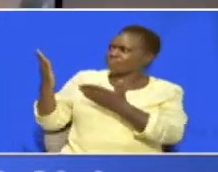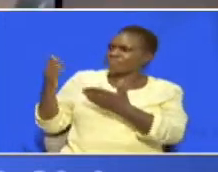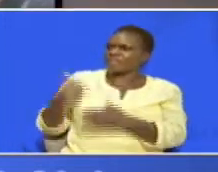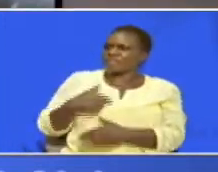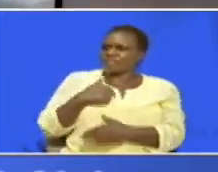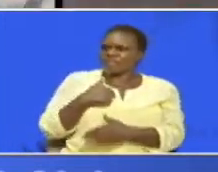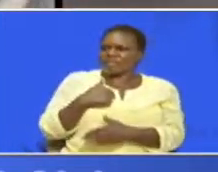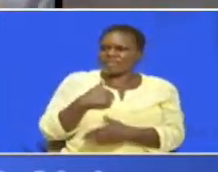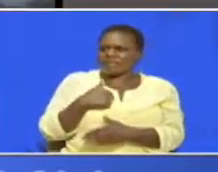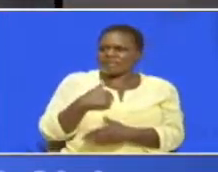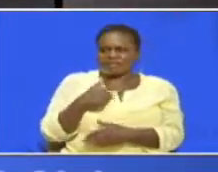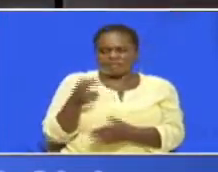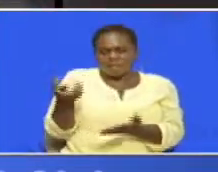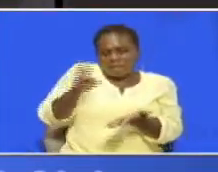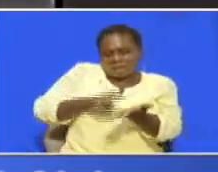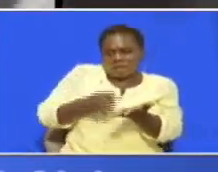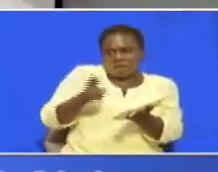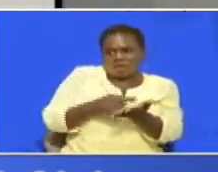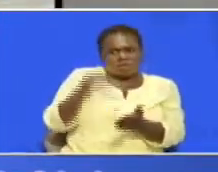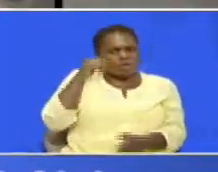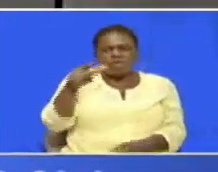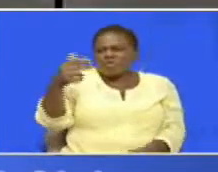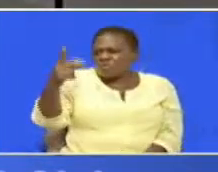filming them using his phone.